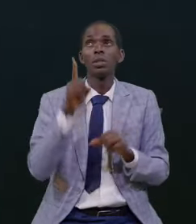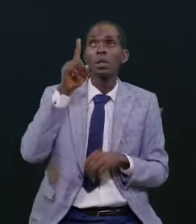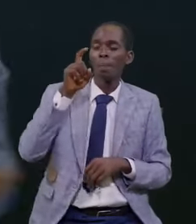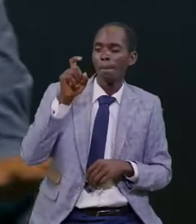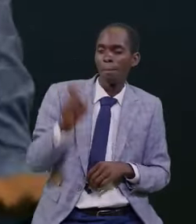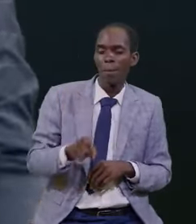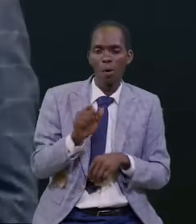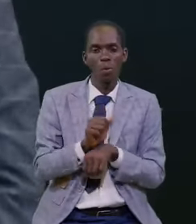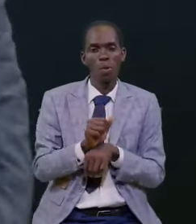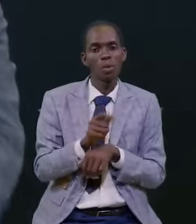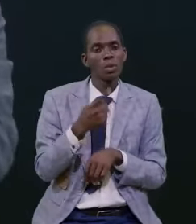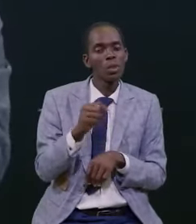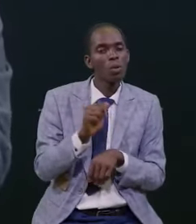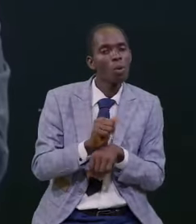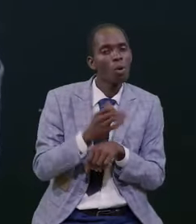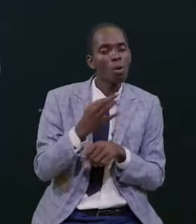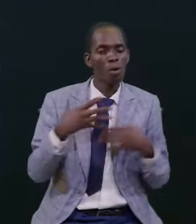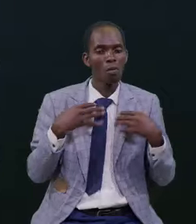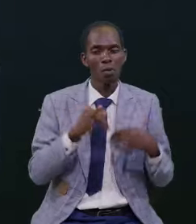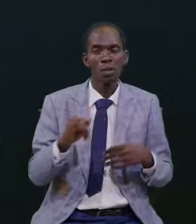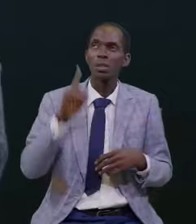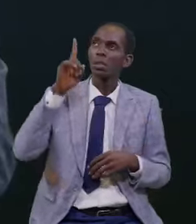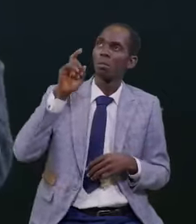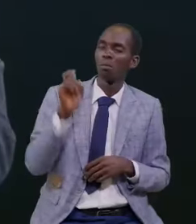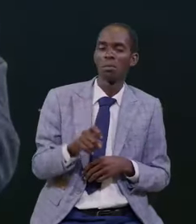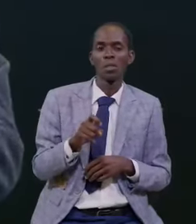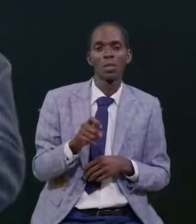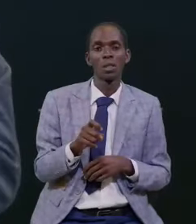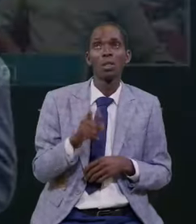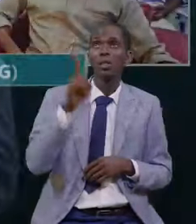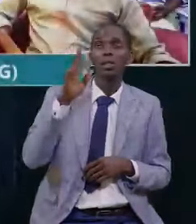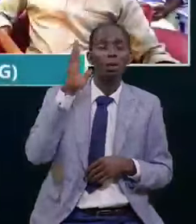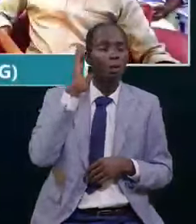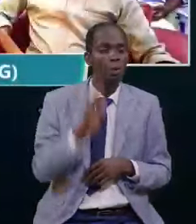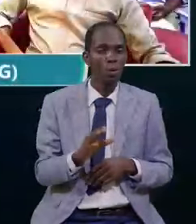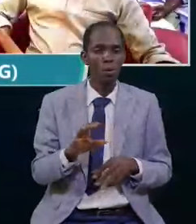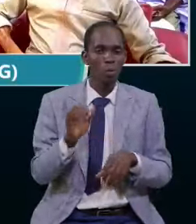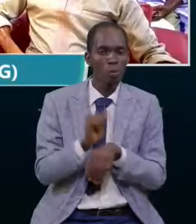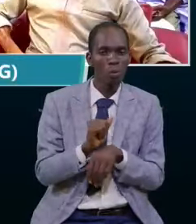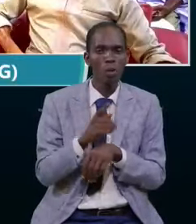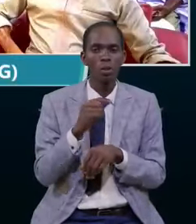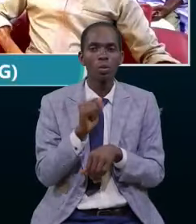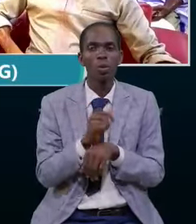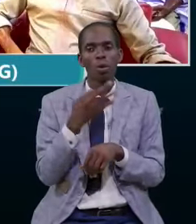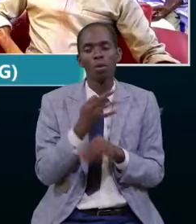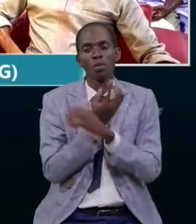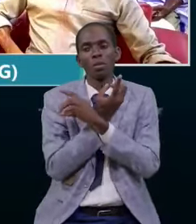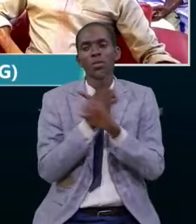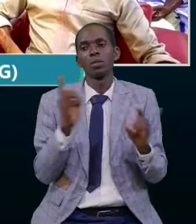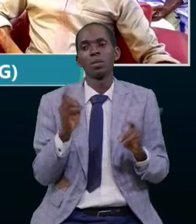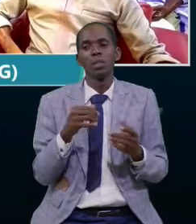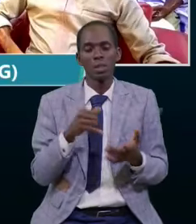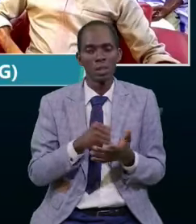the work of healing. He must. He will walk the work of deliverance. It's available for